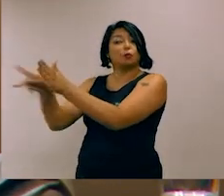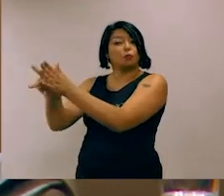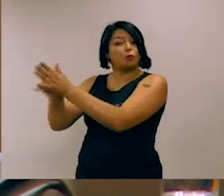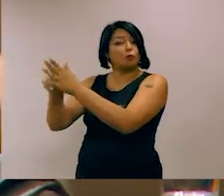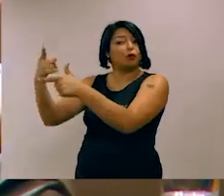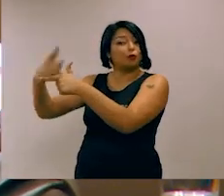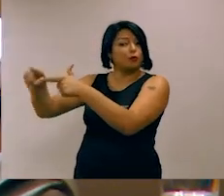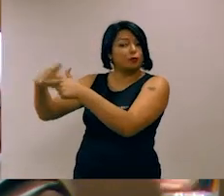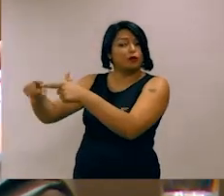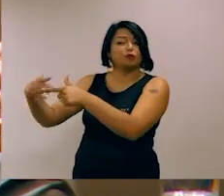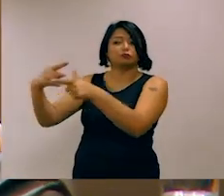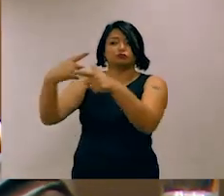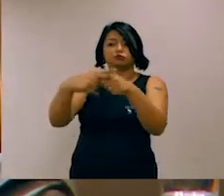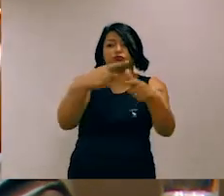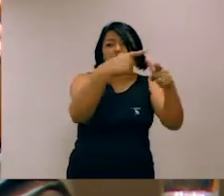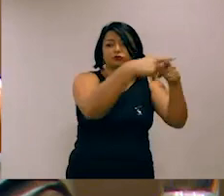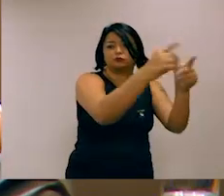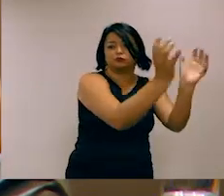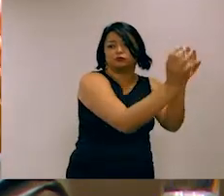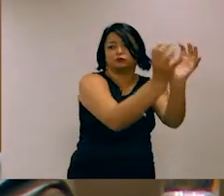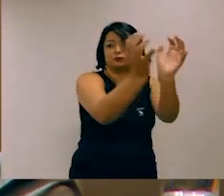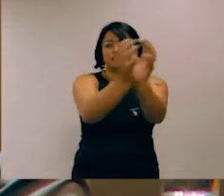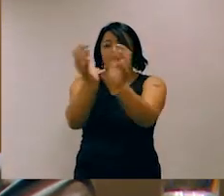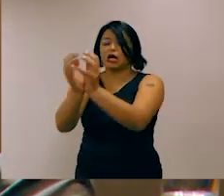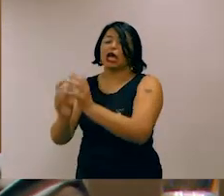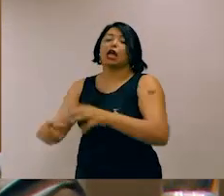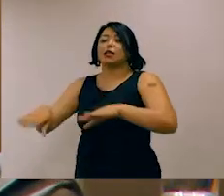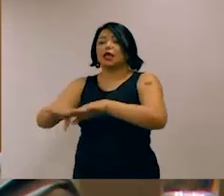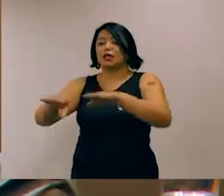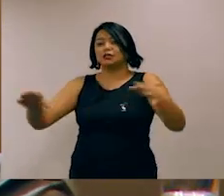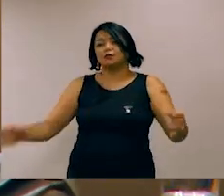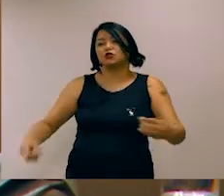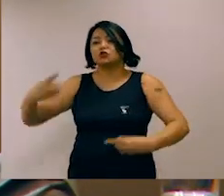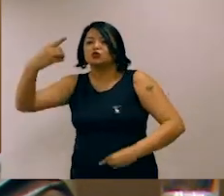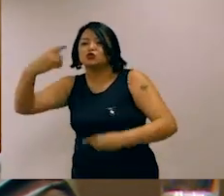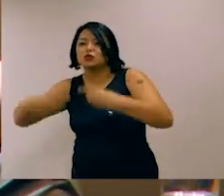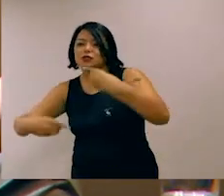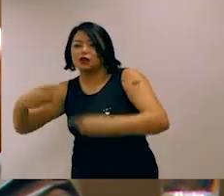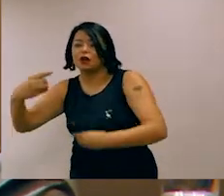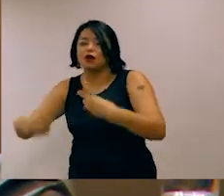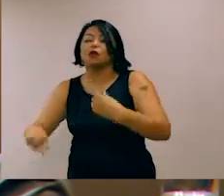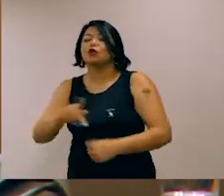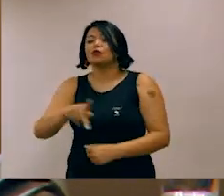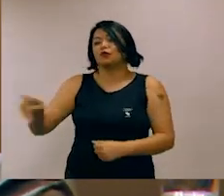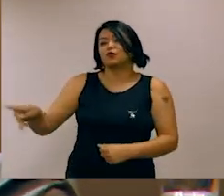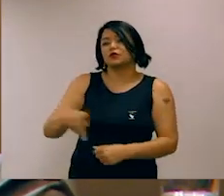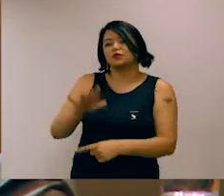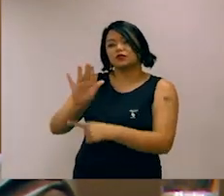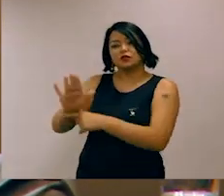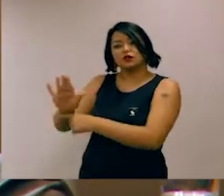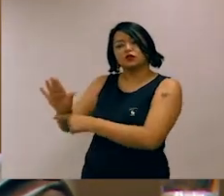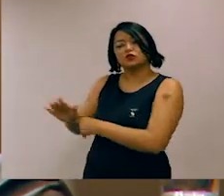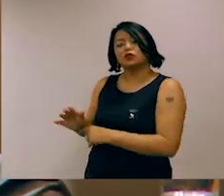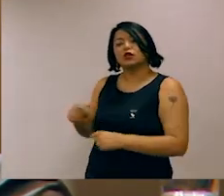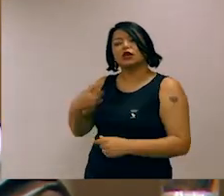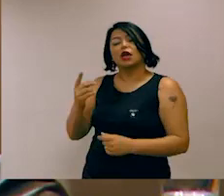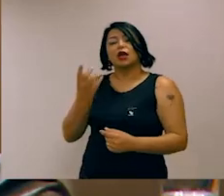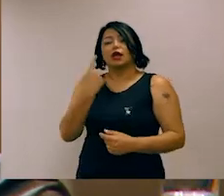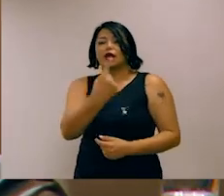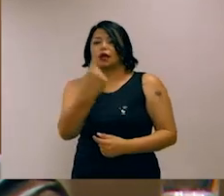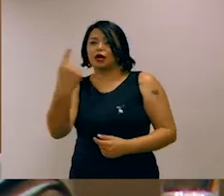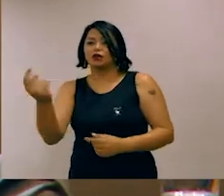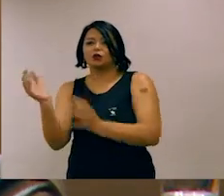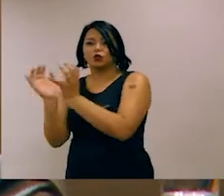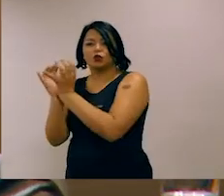some high-ranking academic professor, which went between the tables and helped them. And each team had... like 2 people